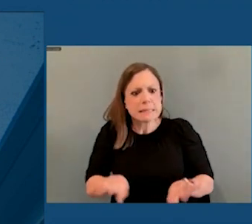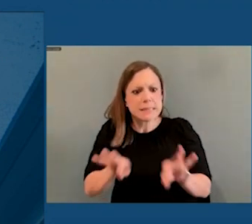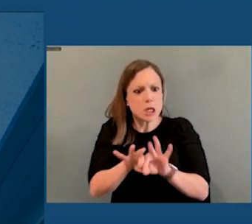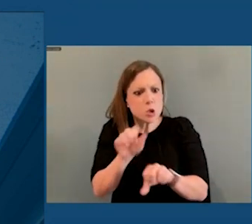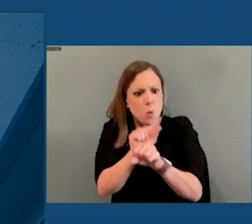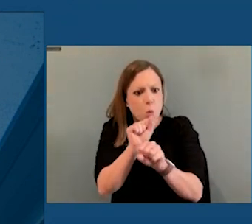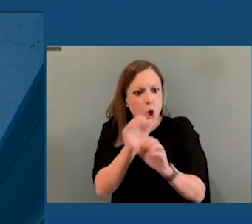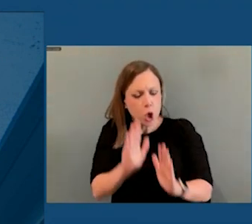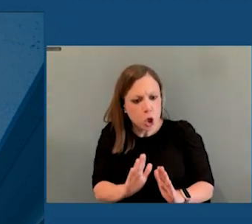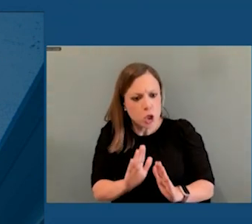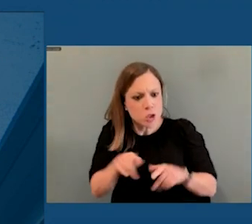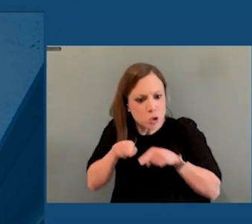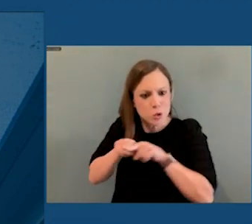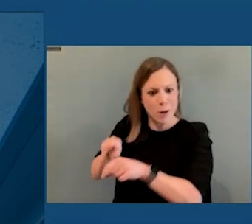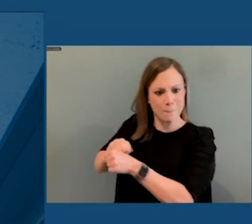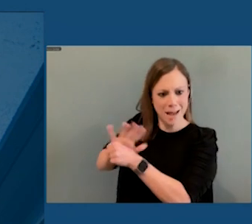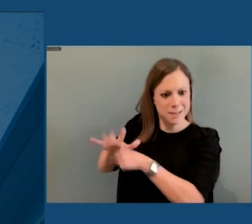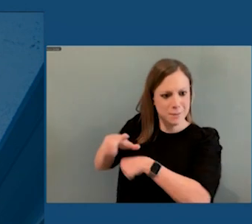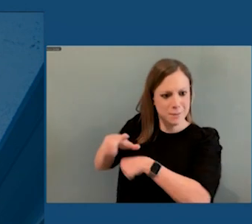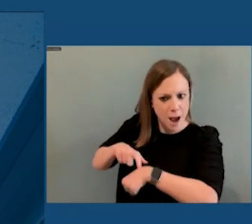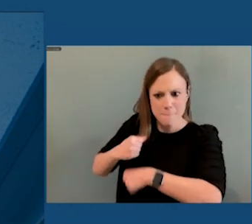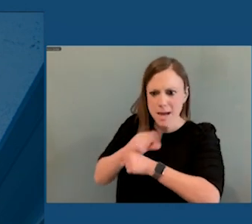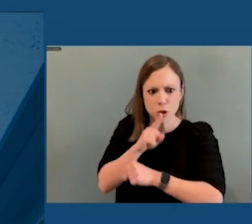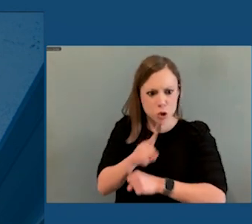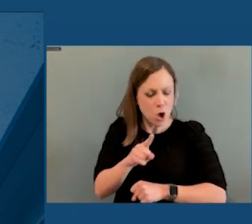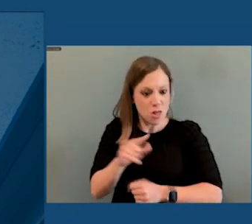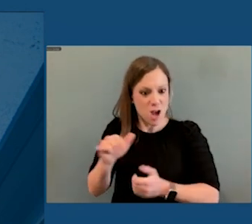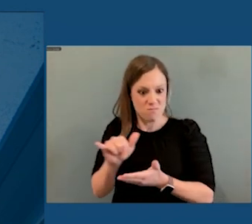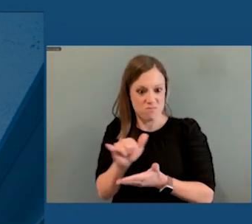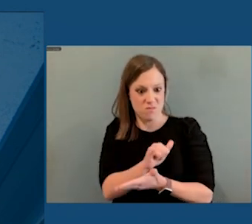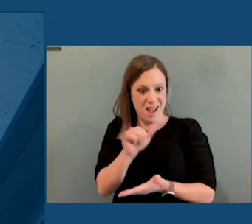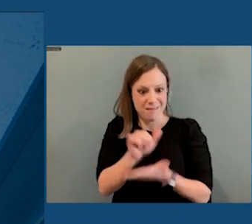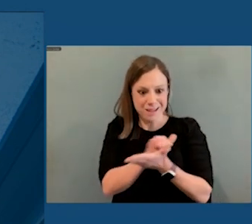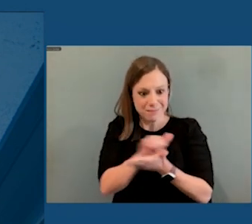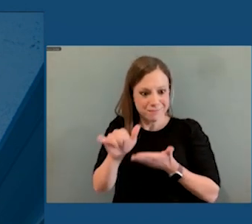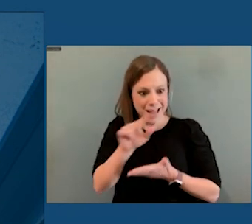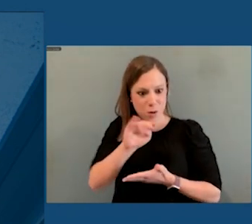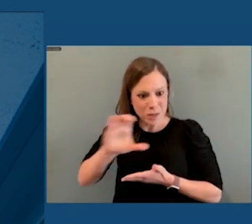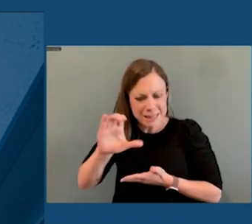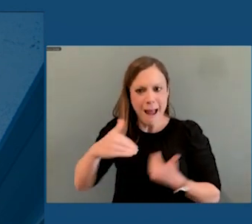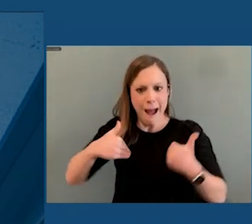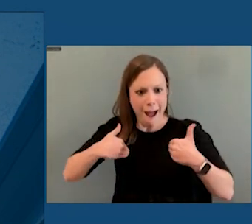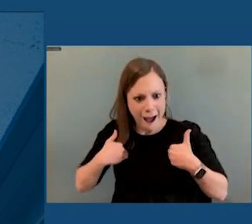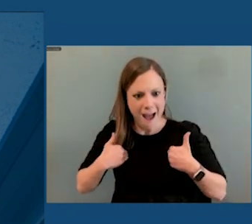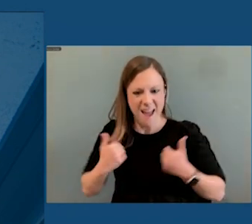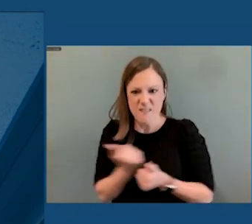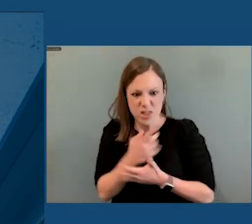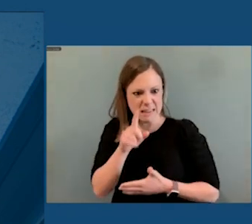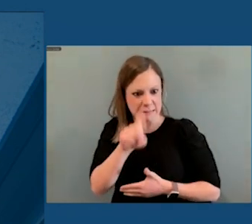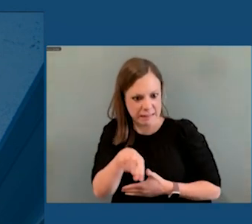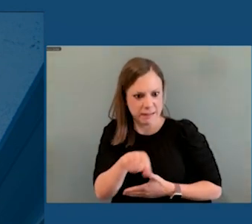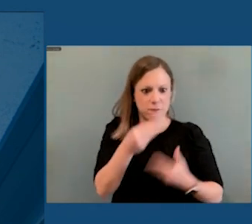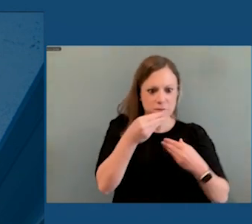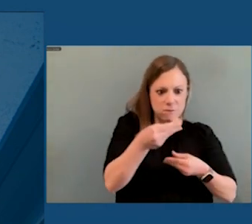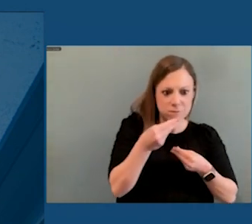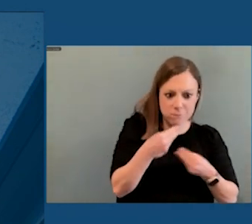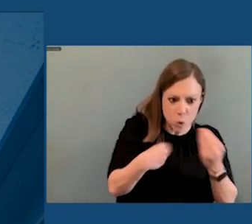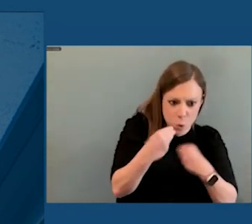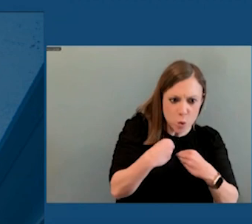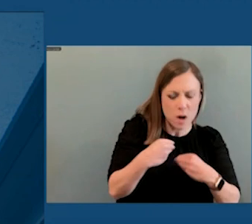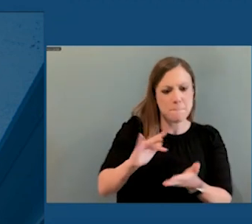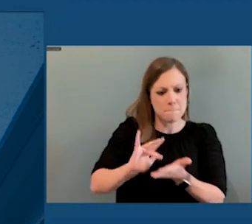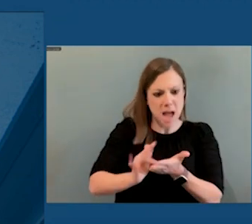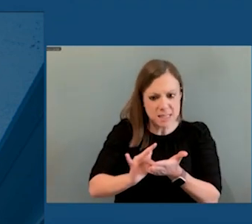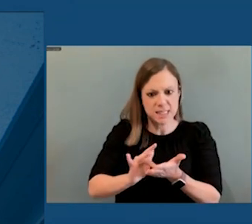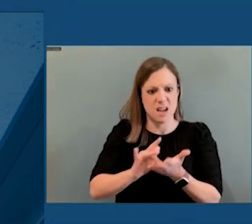who ensured that New Yorkers had what they needed: food and medicine, people in drugstores, keeping New